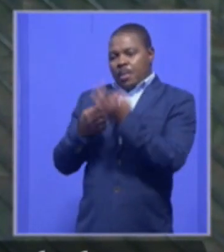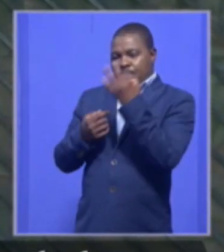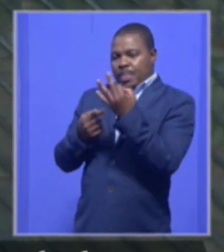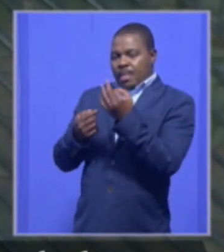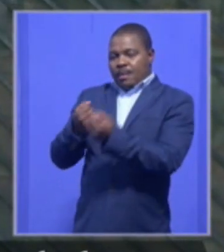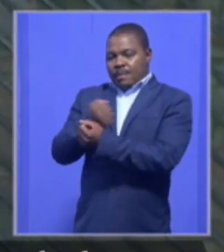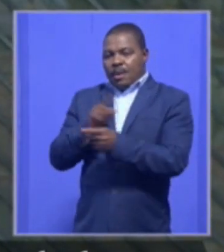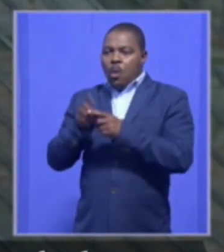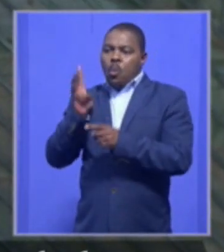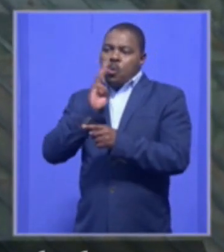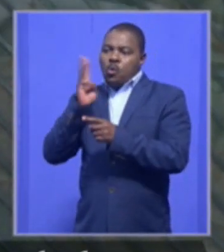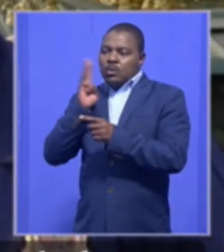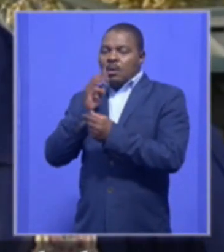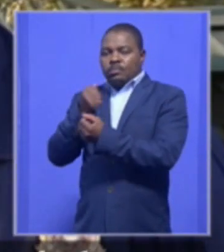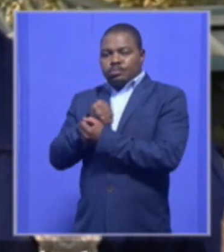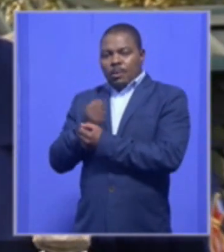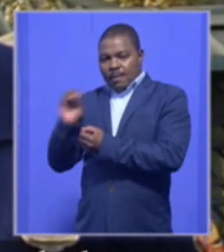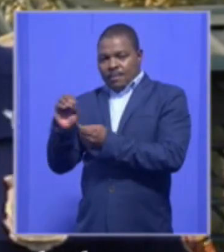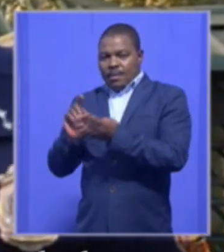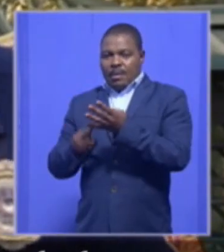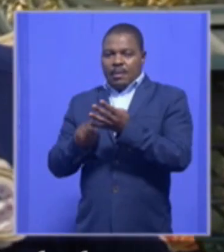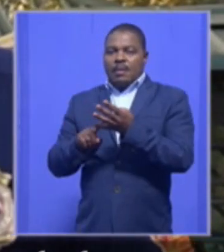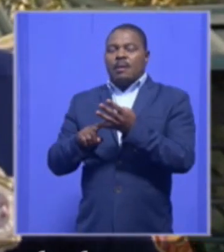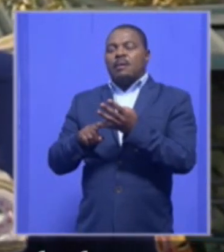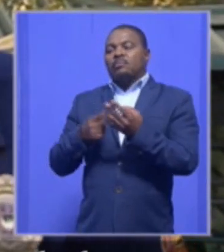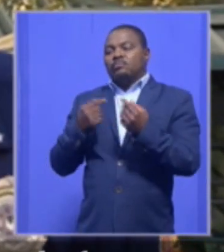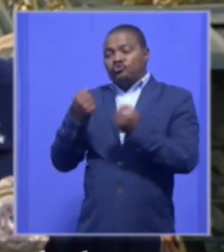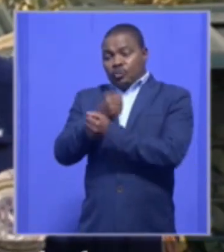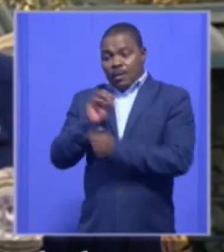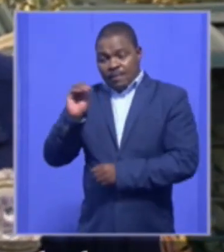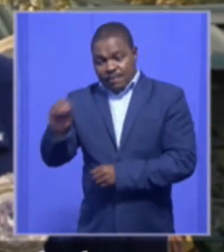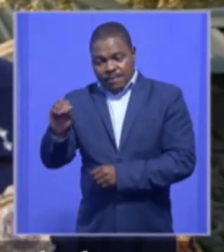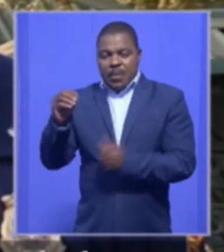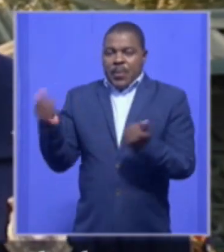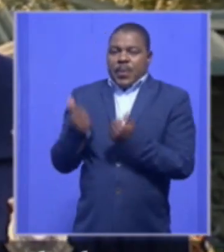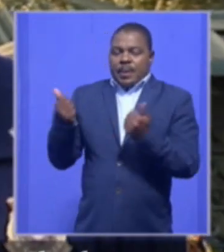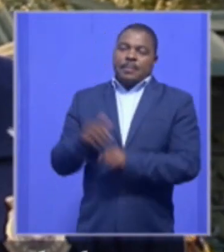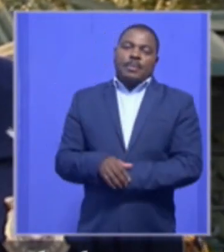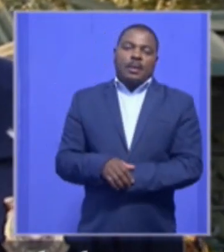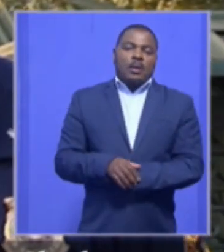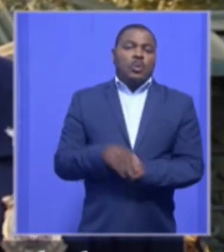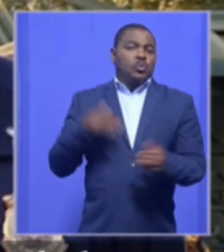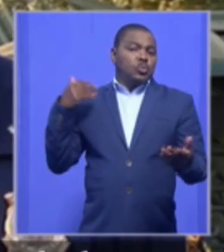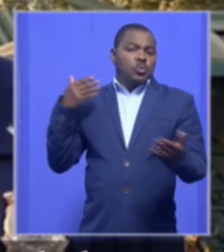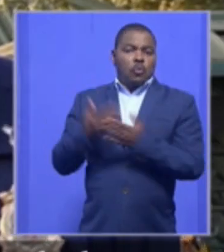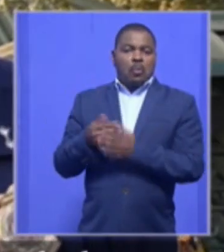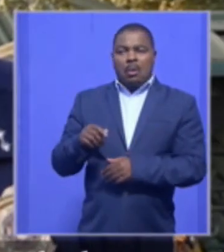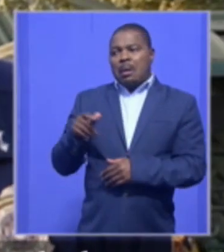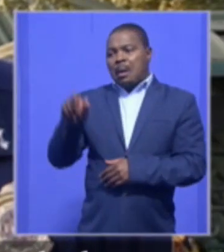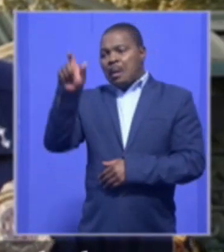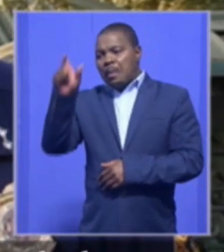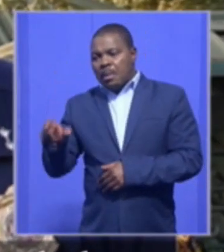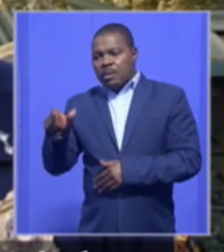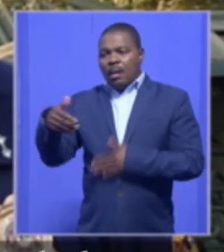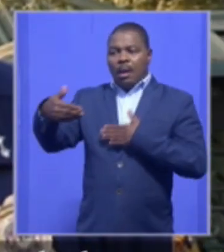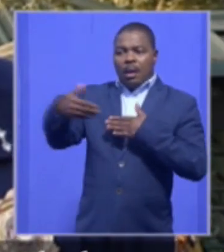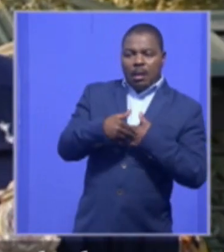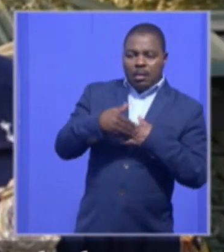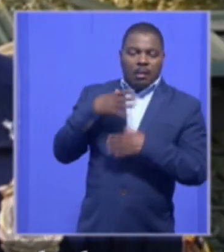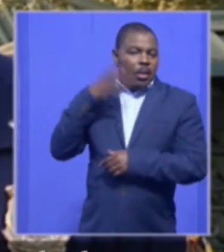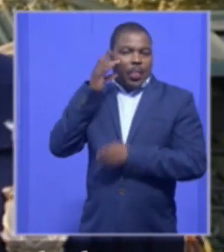and a water tank and an air truck, which are dispatched to this incident. So far, we don't have any injuries which have been